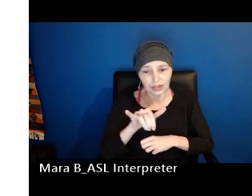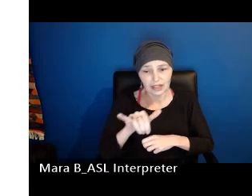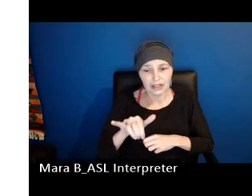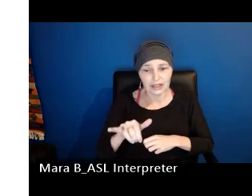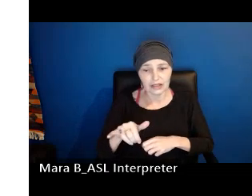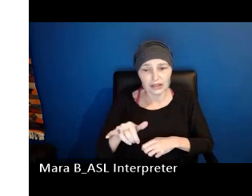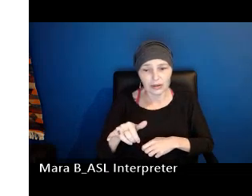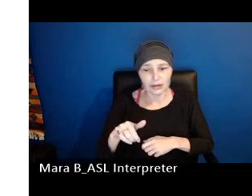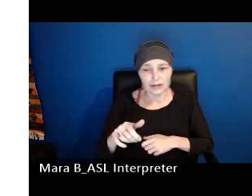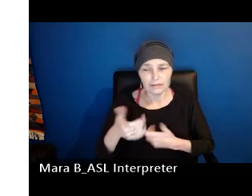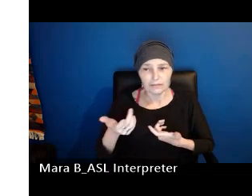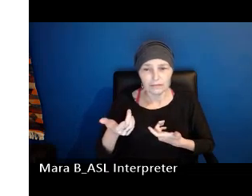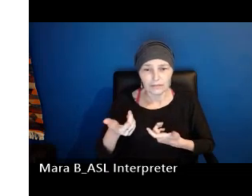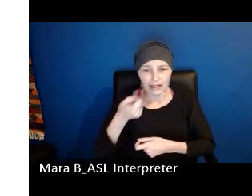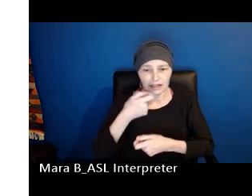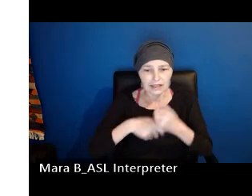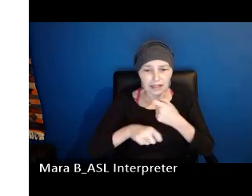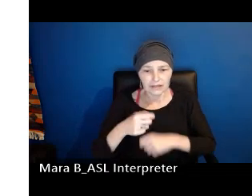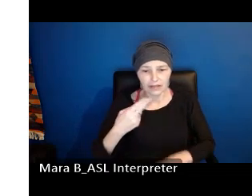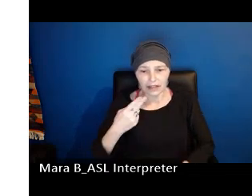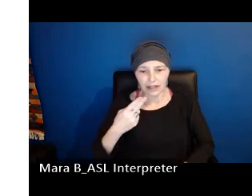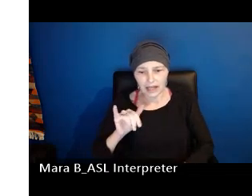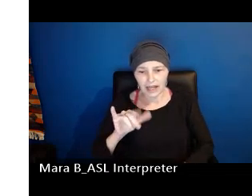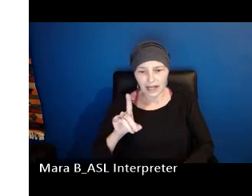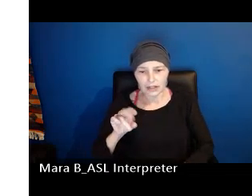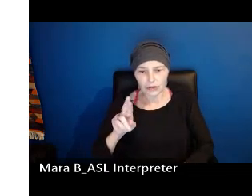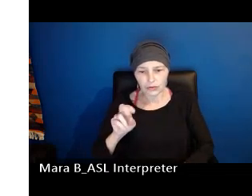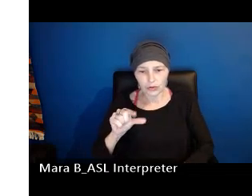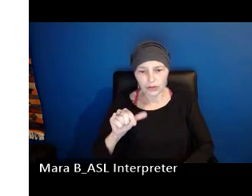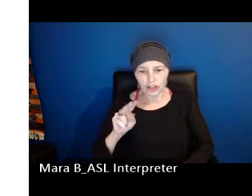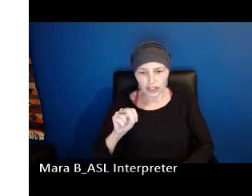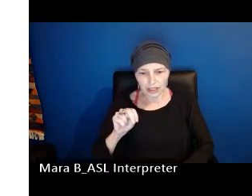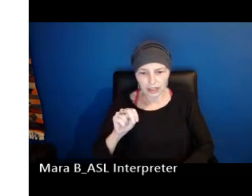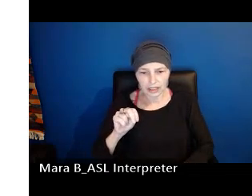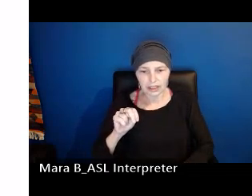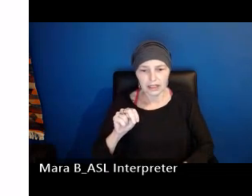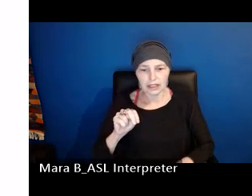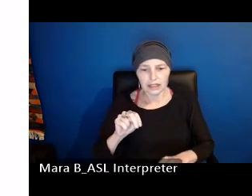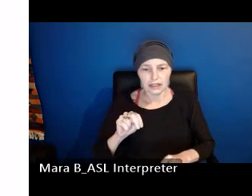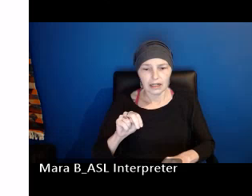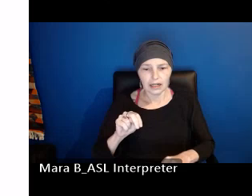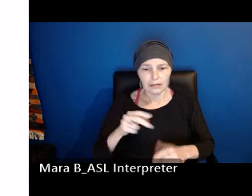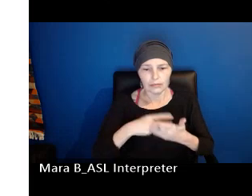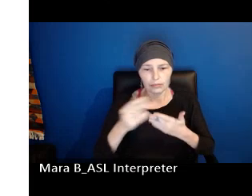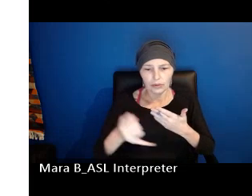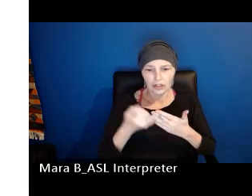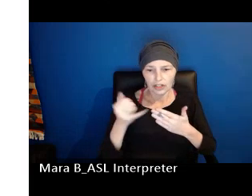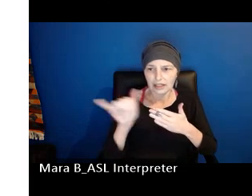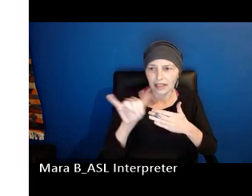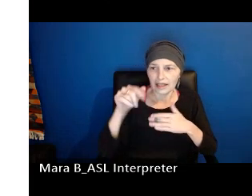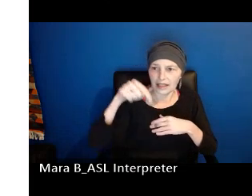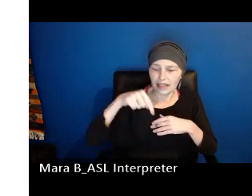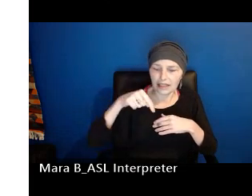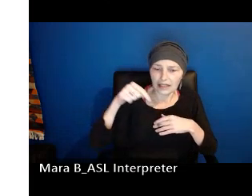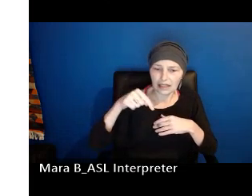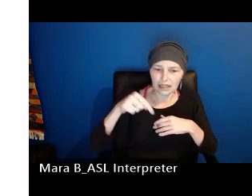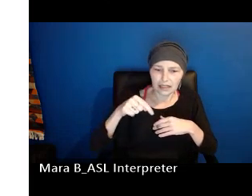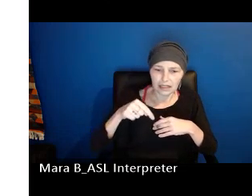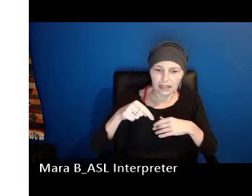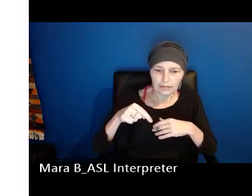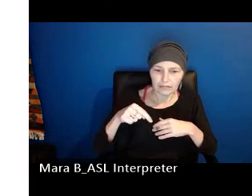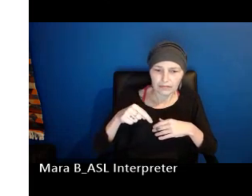questionable hydrogen delivery projects, pilot projects like these ones, low and middle